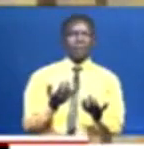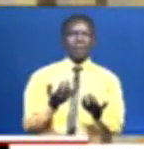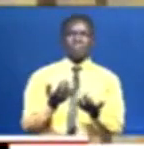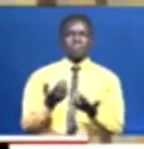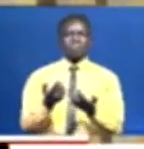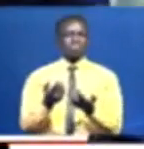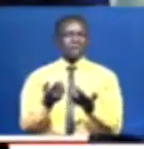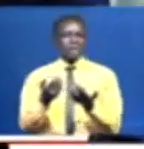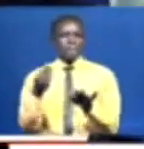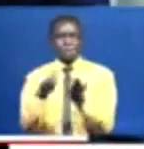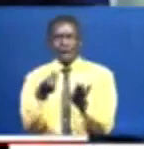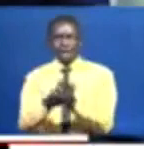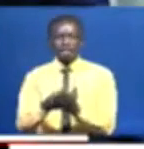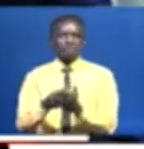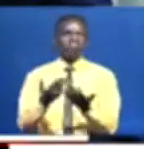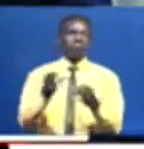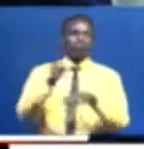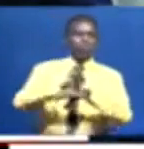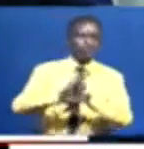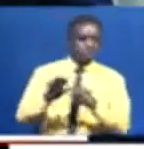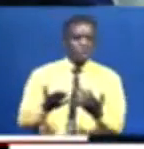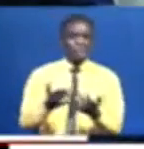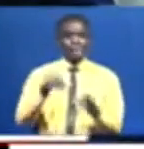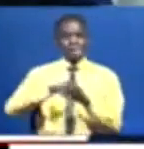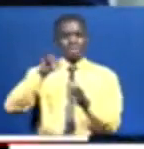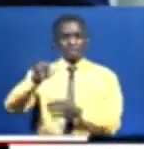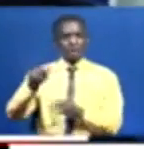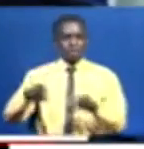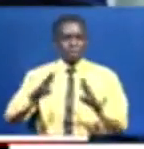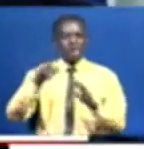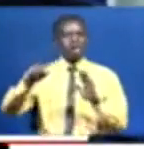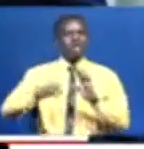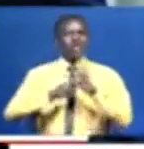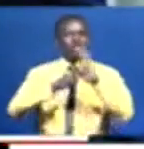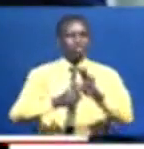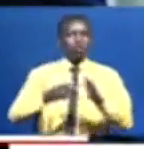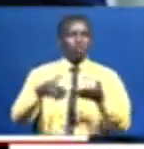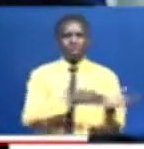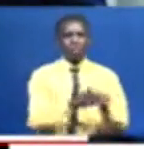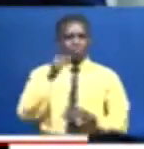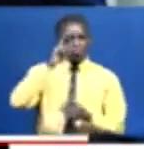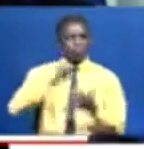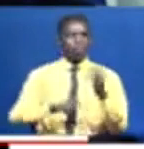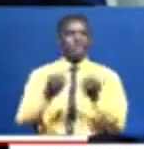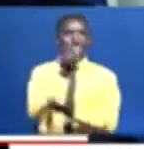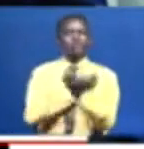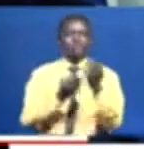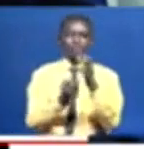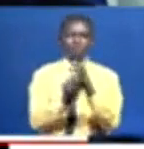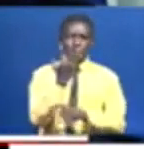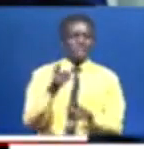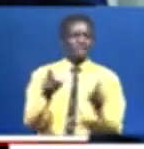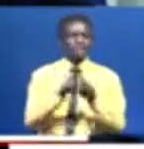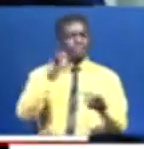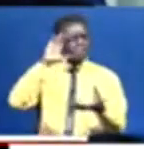in that sense it creates an opportunity for the economy to grow. And I believe it's